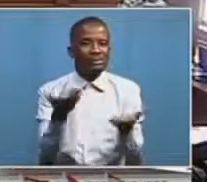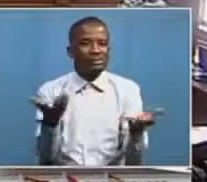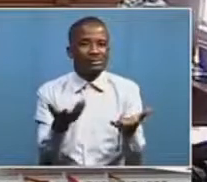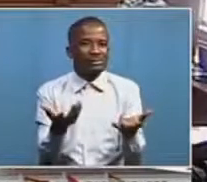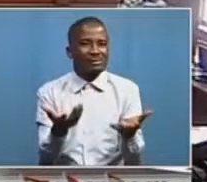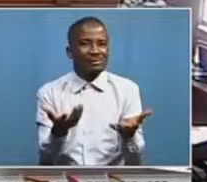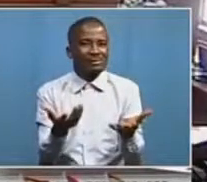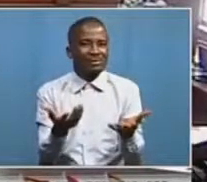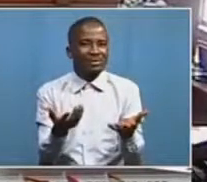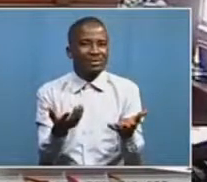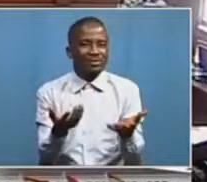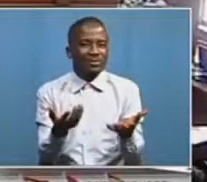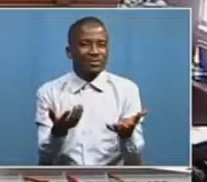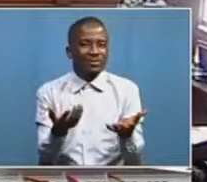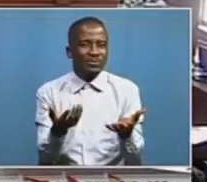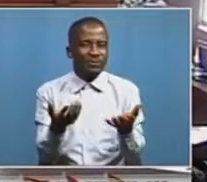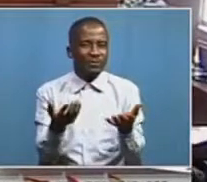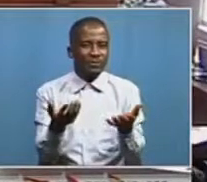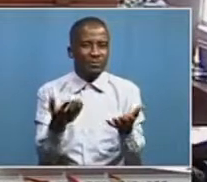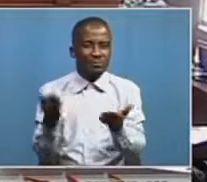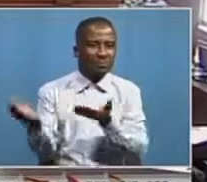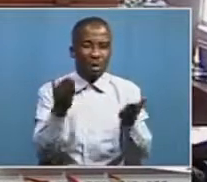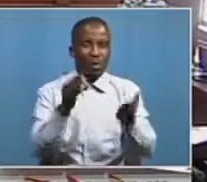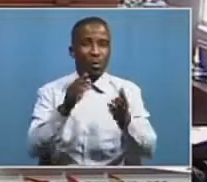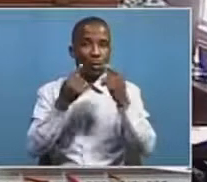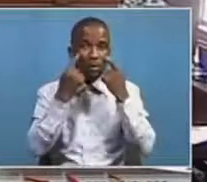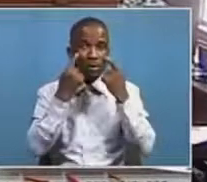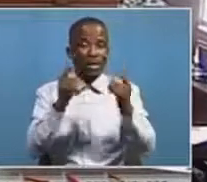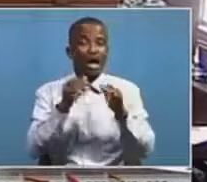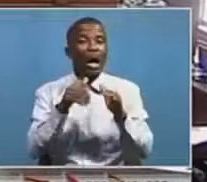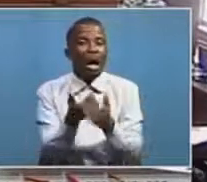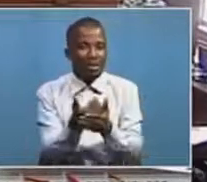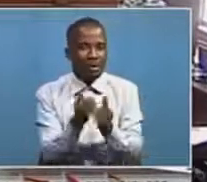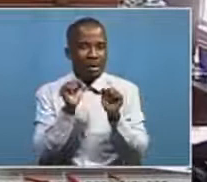democratic ethos, causing all eyes worldwide to focus,